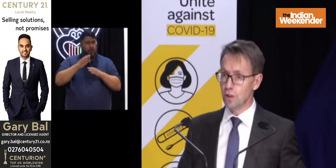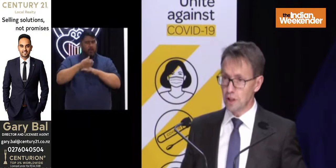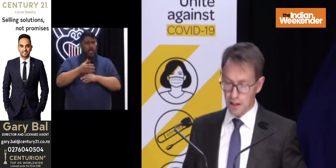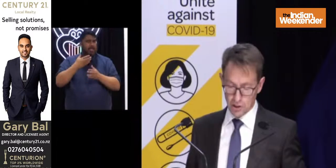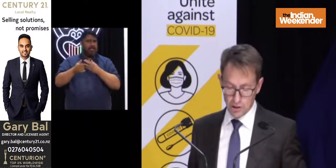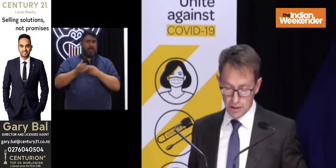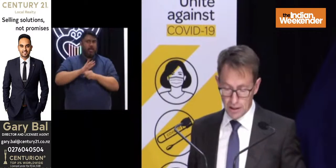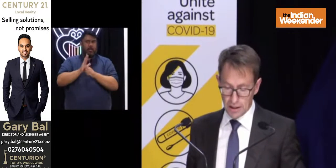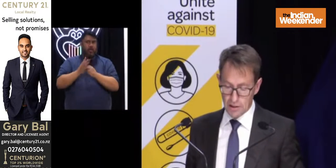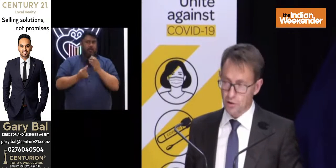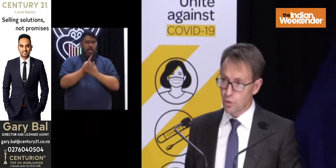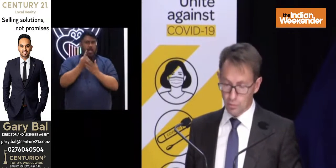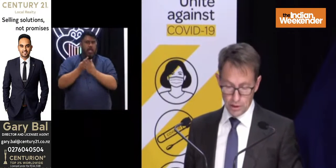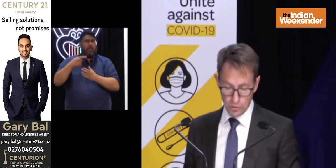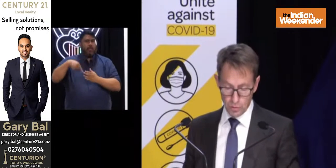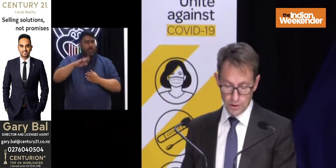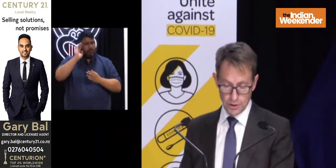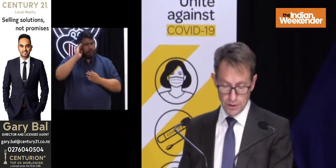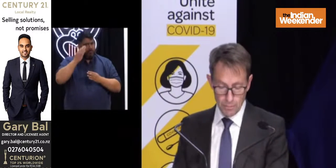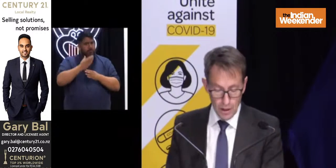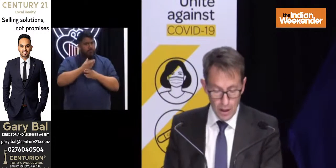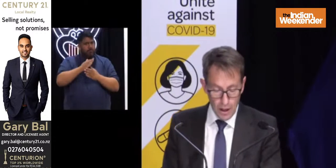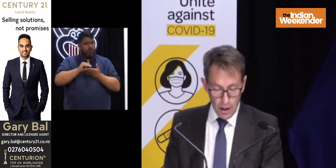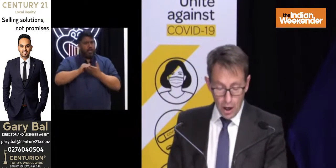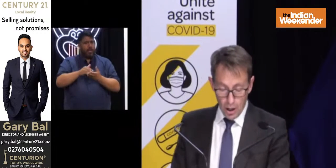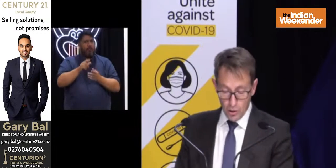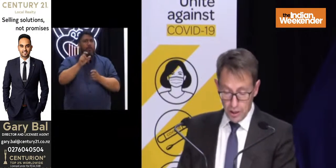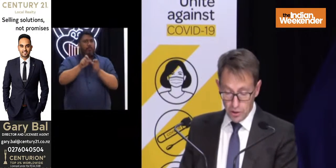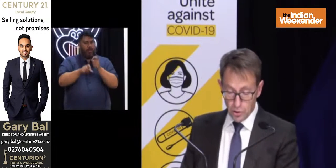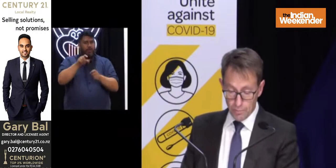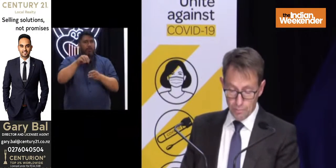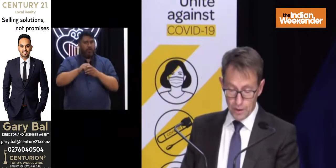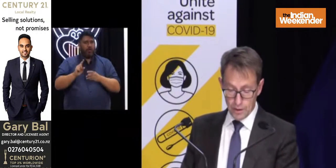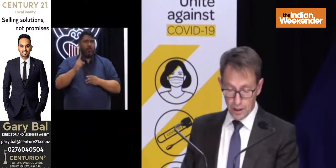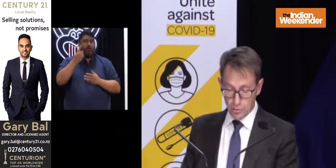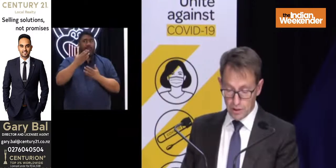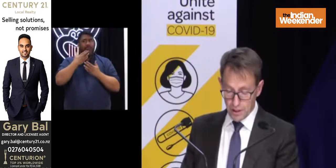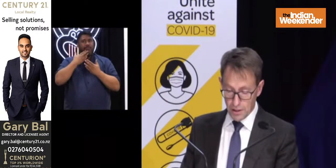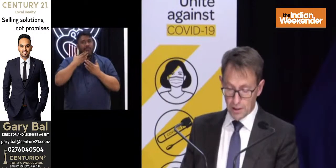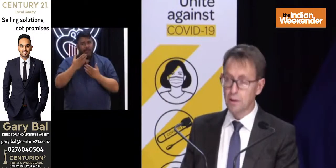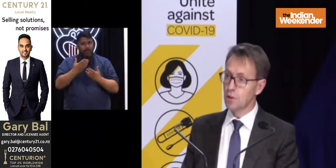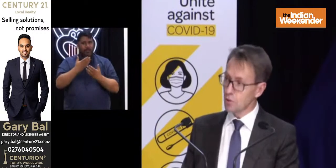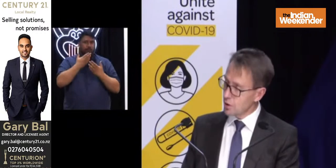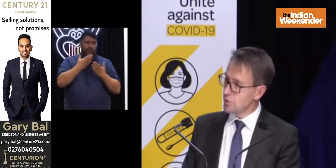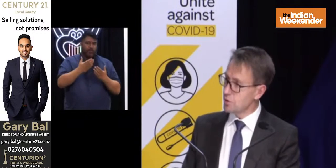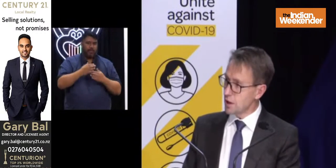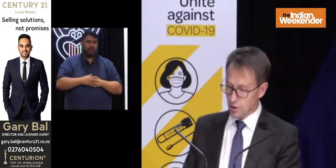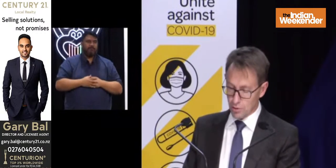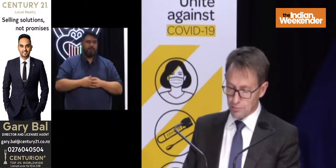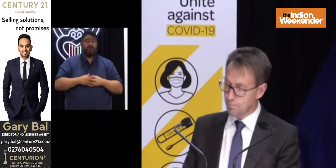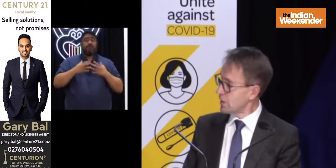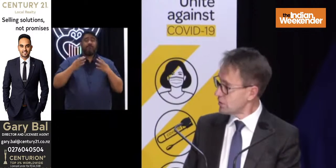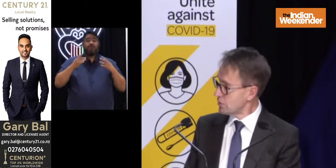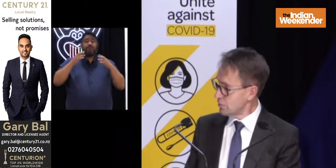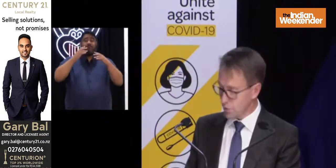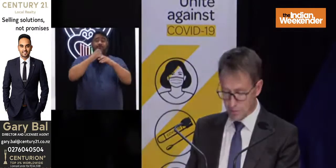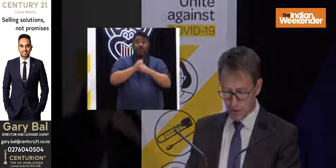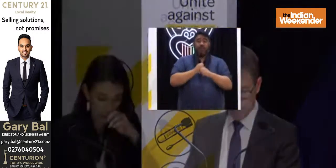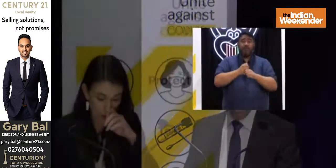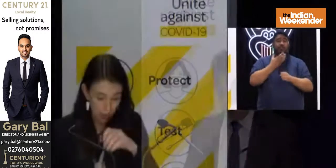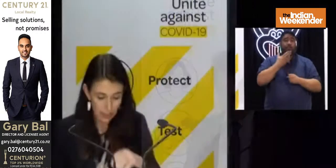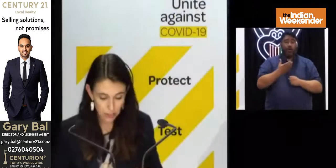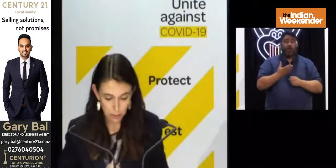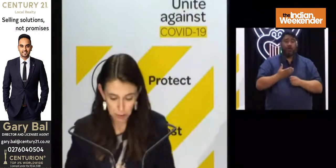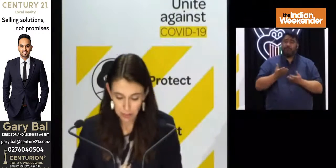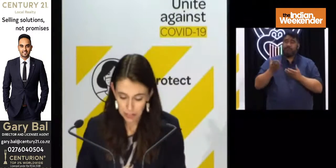your dedication to the wellbeing of Aucklanders. Heoi anō, ka nui tēnā, kia ora koutou katoa. Back to you, Prime Minister.